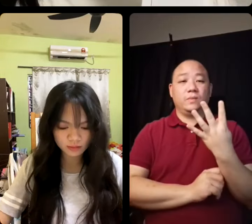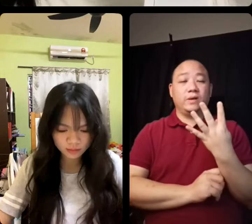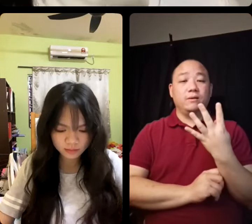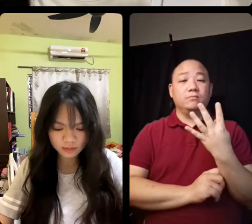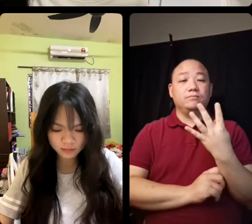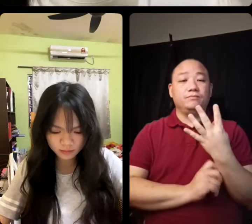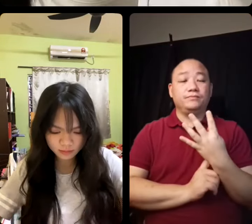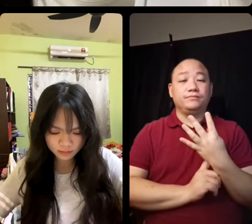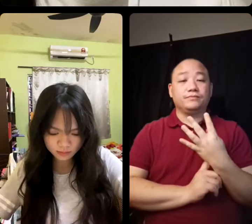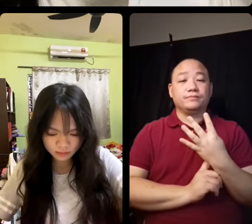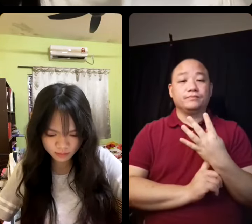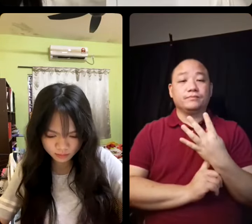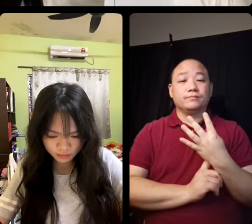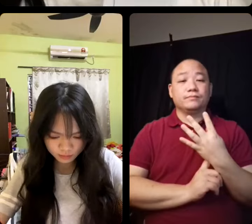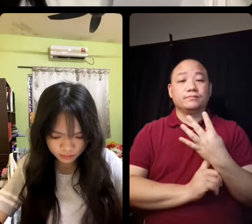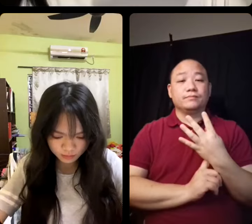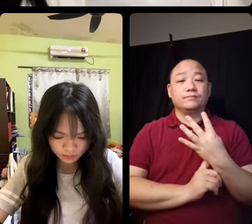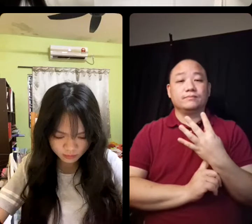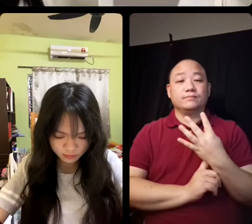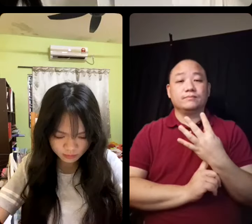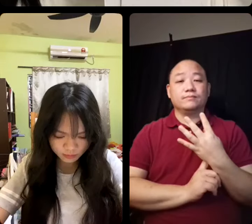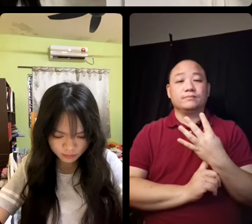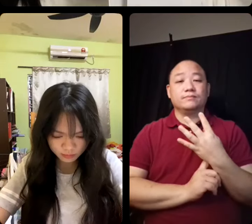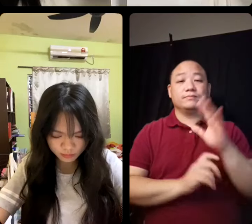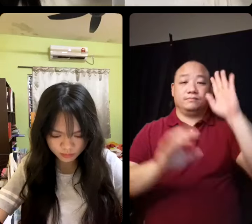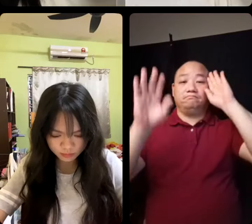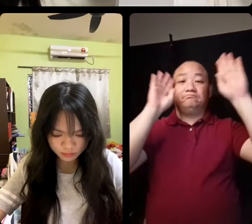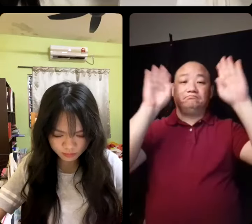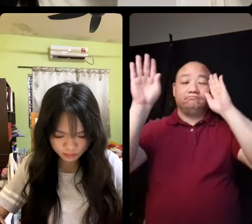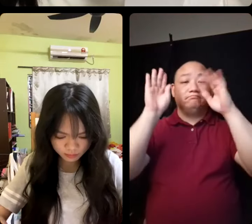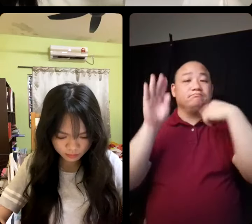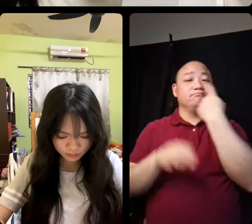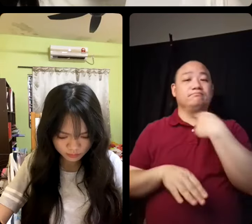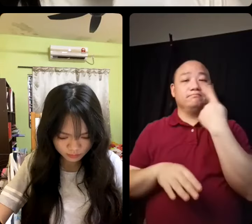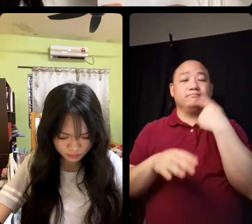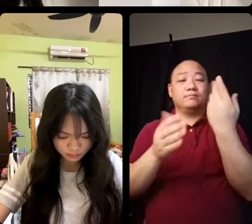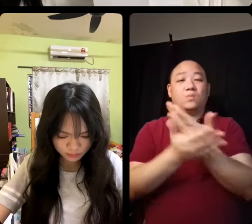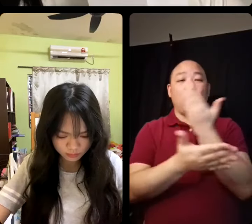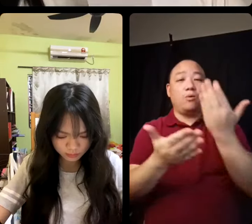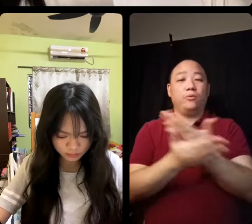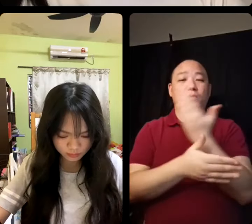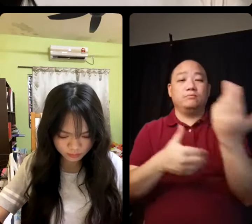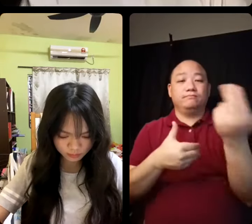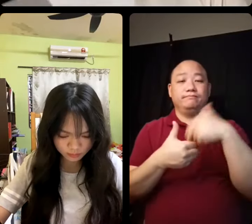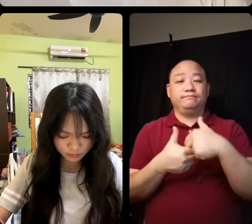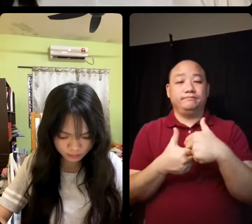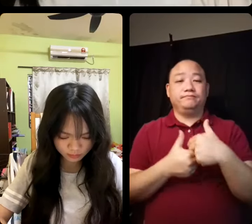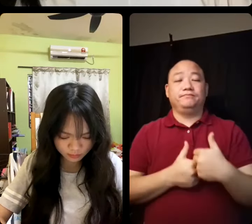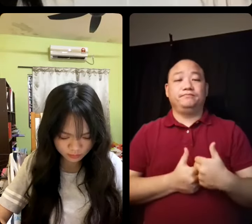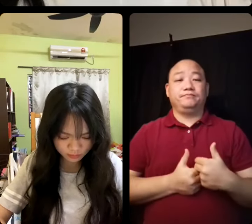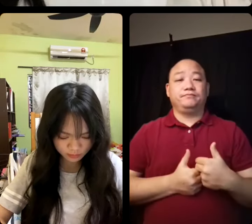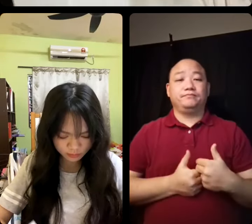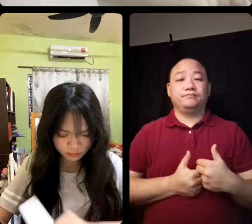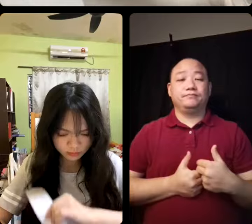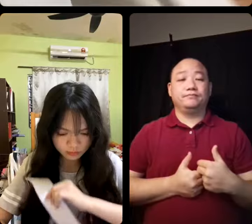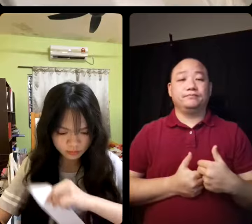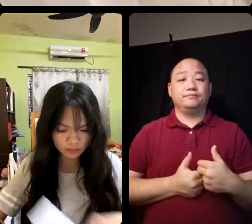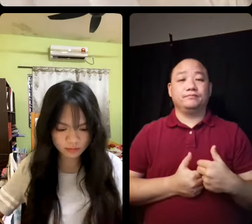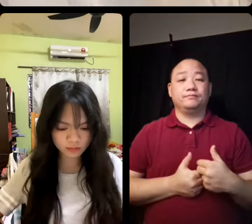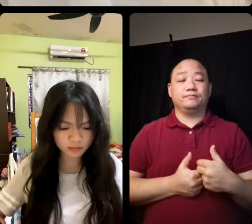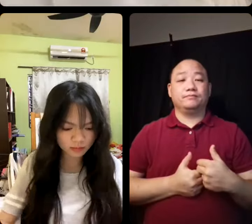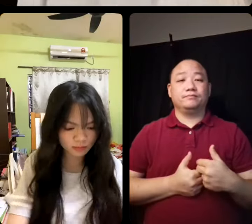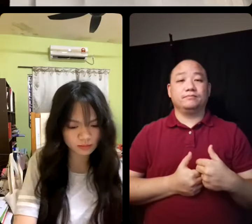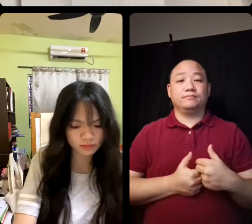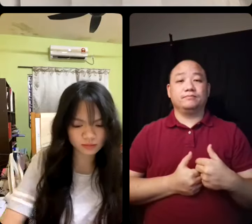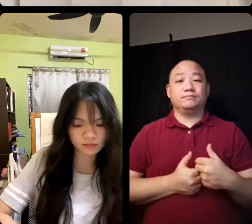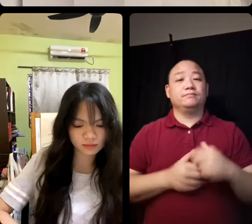Tiang, hello Husna. Okay, welcome joining us for those who are new. So basically, make sure that you have a paper with